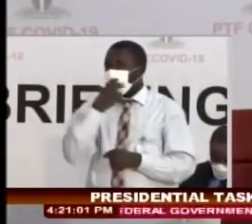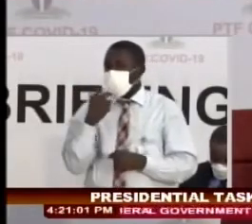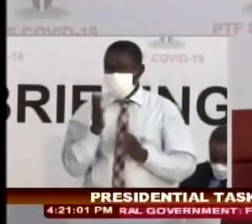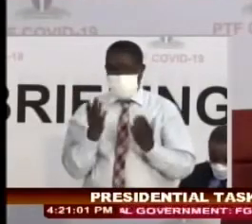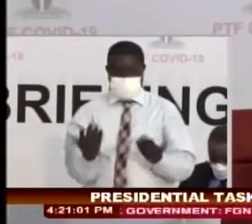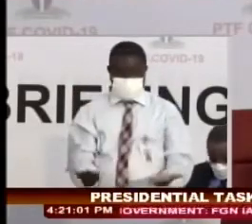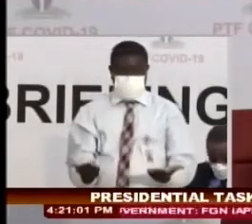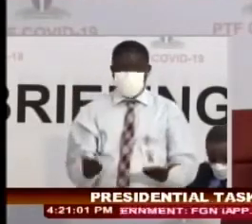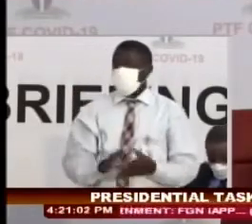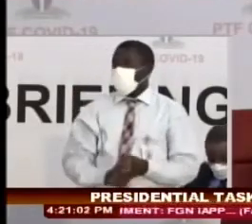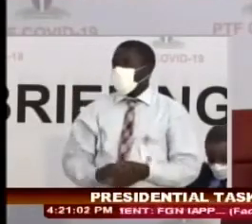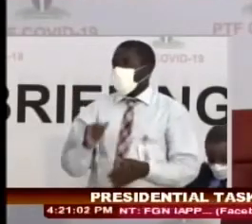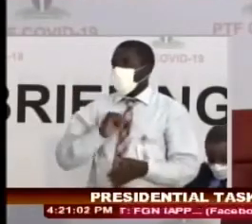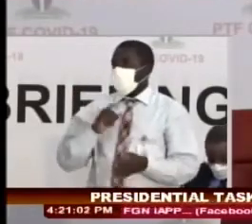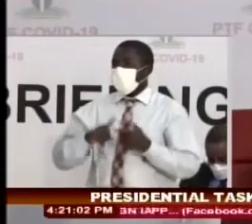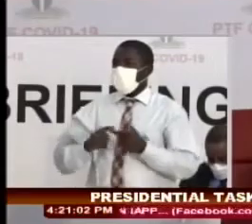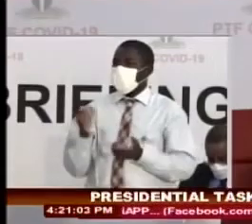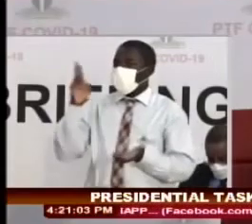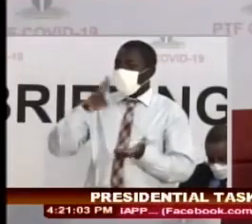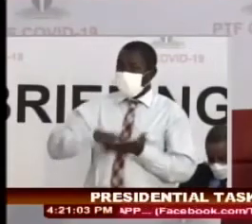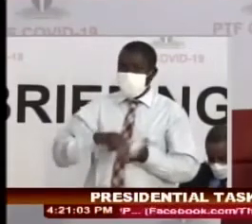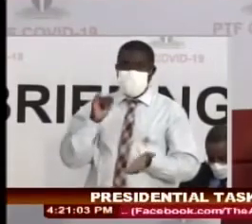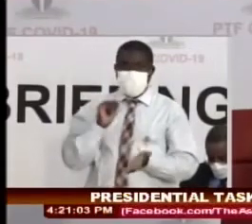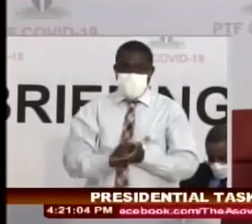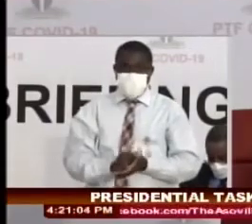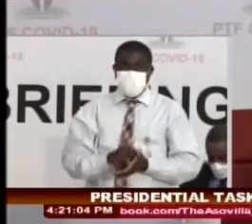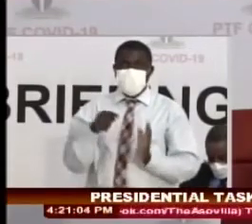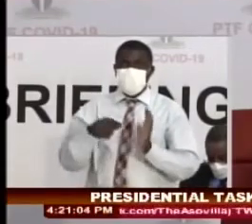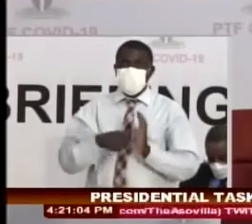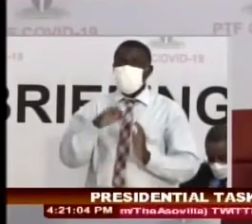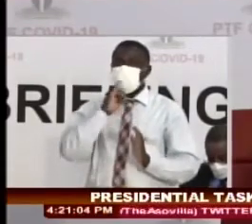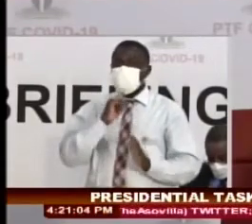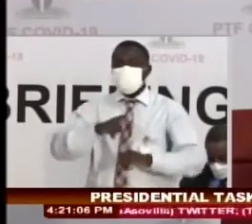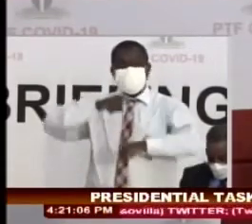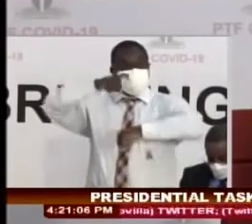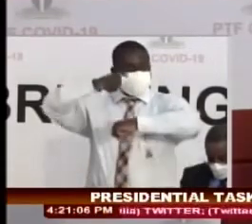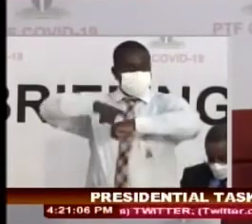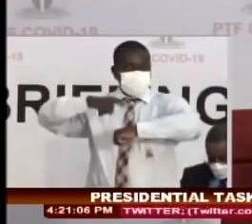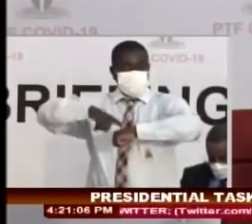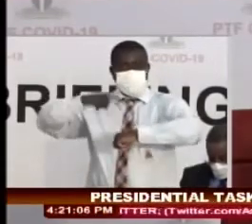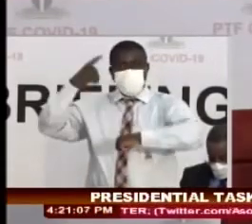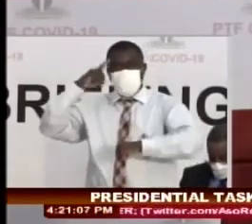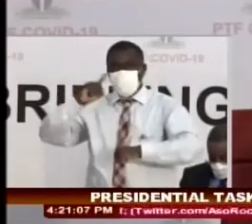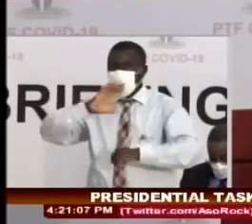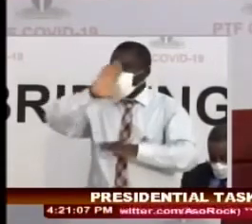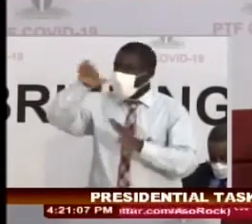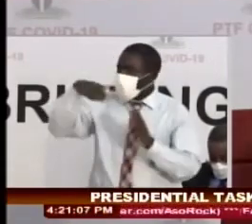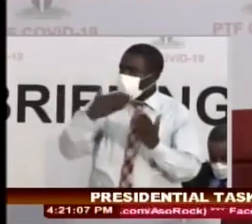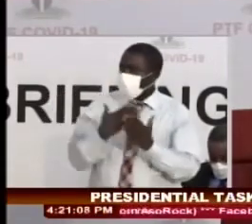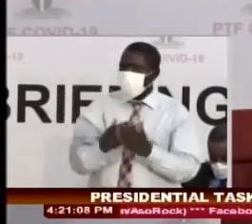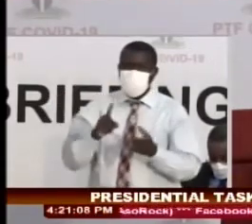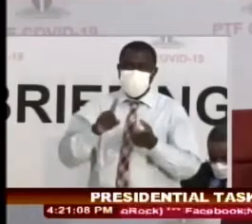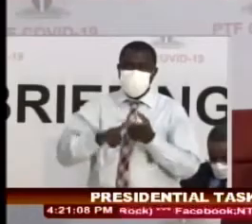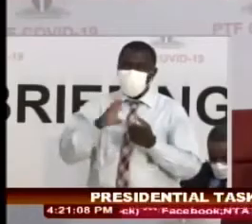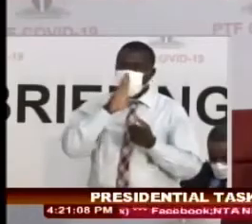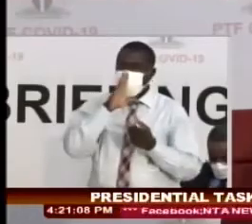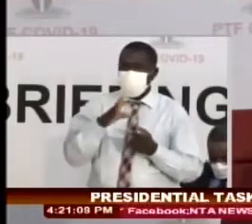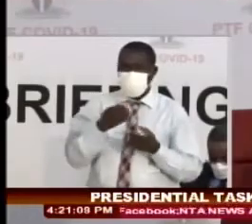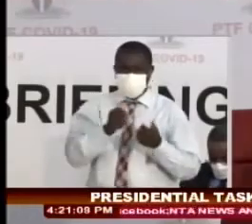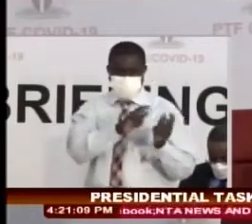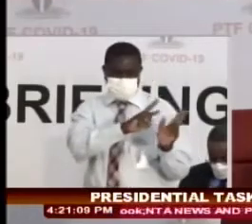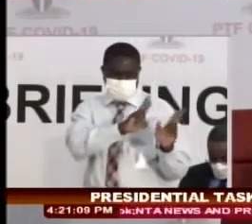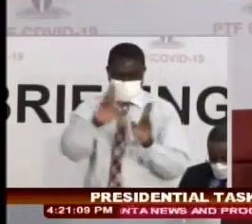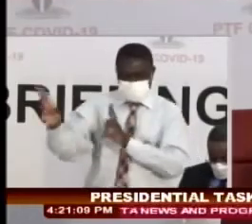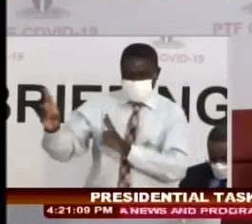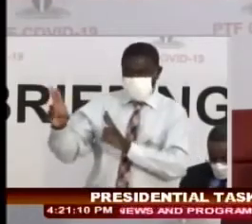to repeat that this is time for all hands to be on deck so that the Presidential Task Force